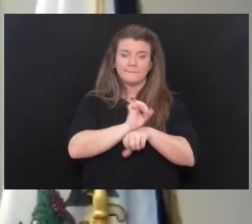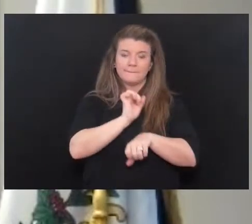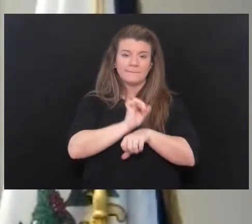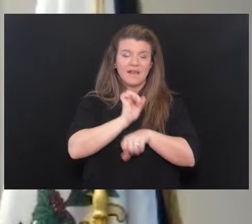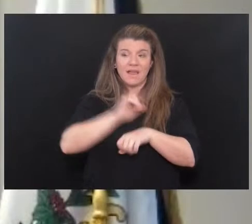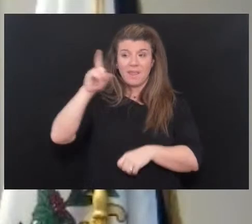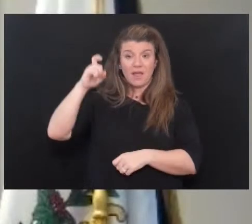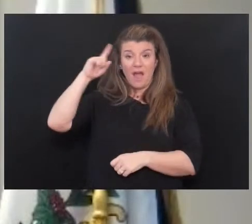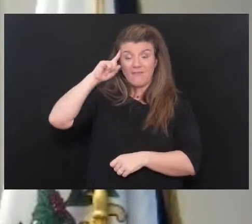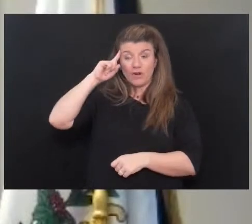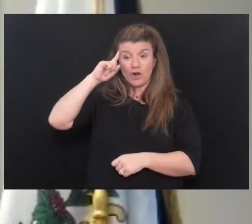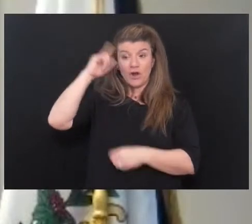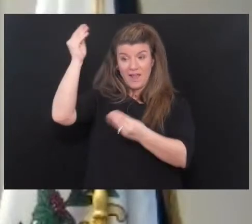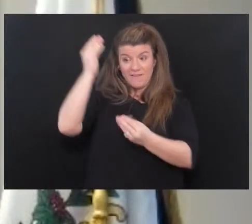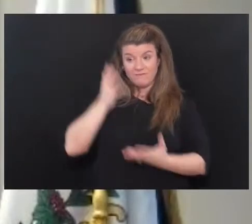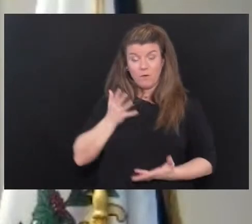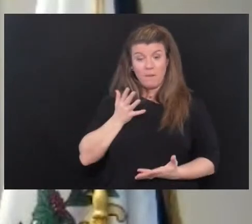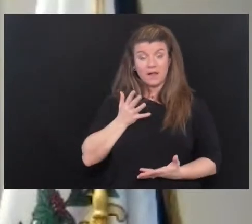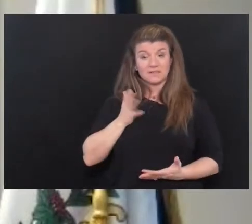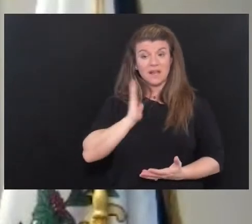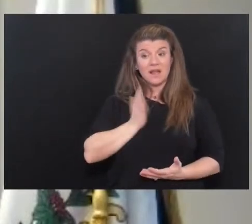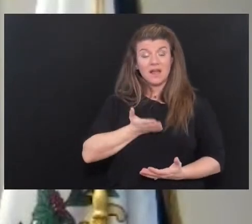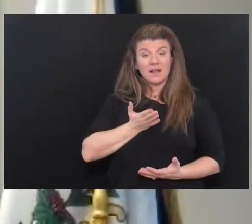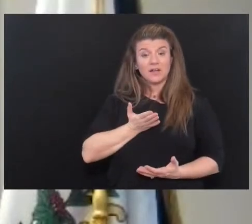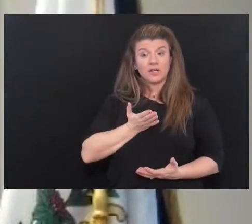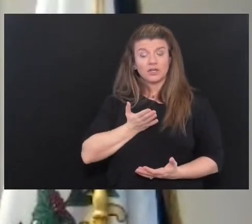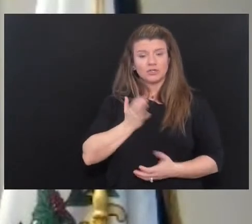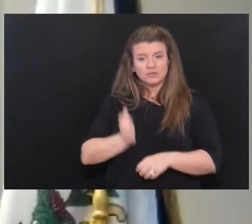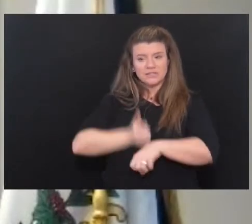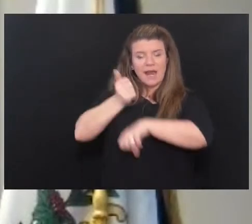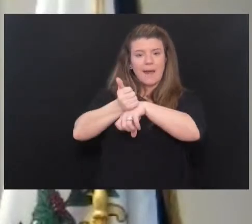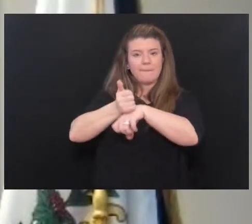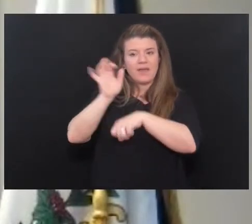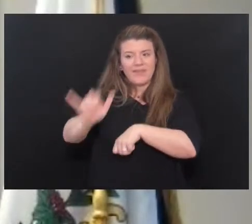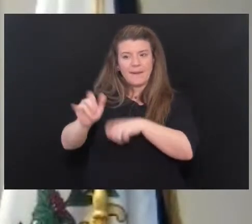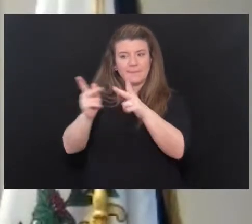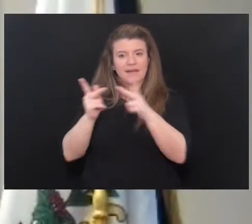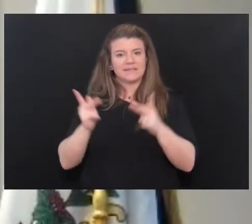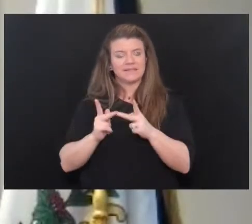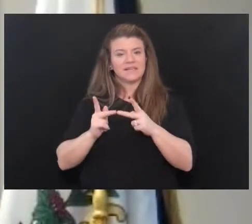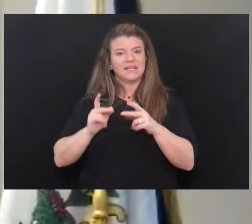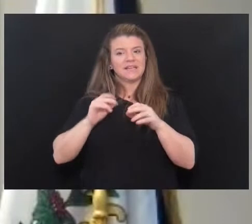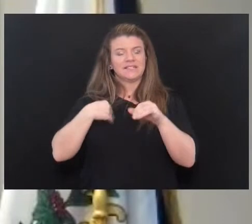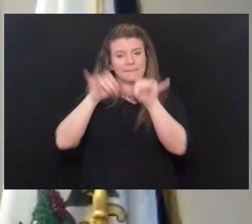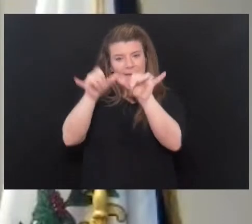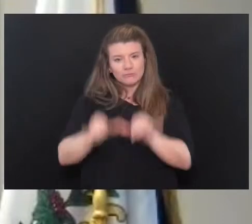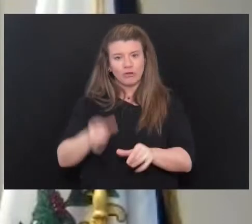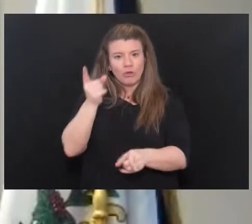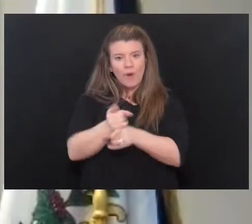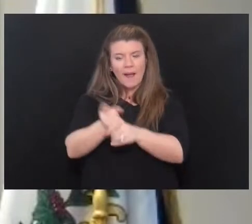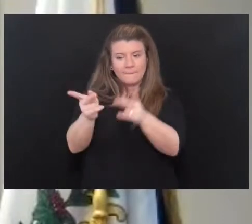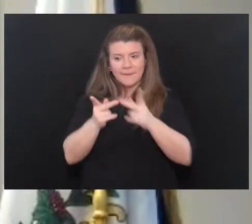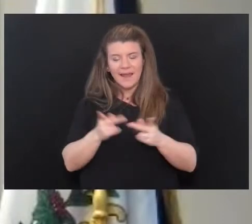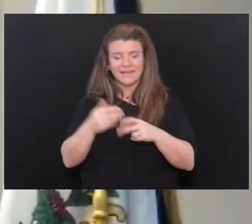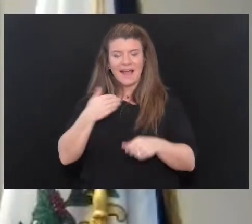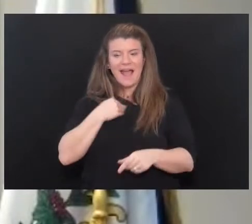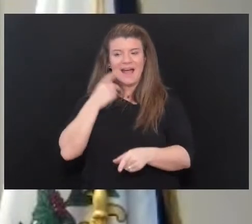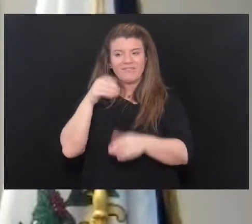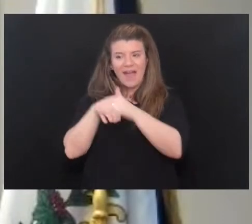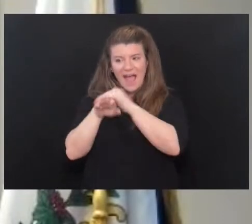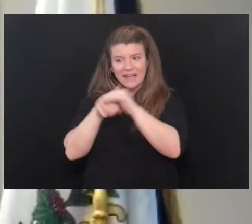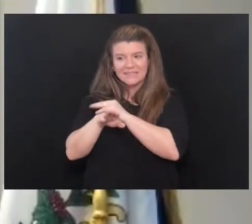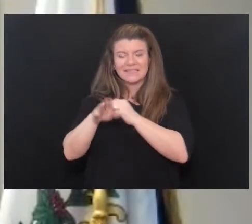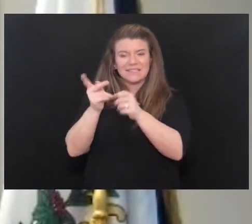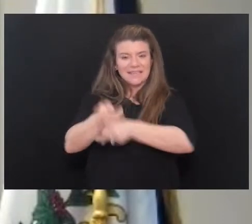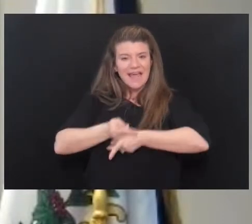governor directed us to stand up Thomas as a surge facility to make sure the citizens of this state had access to